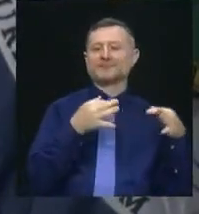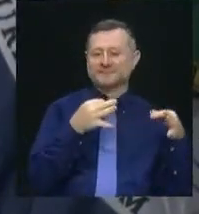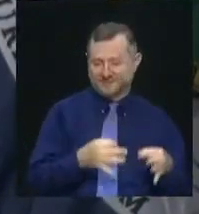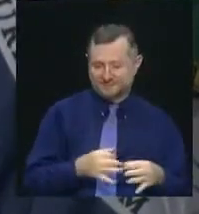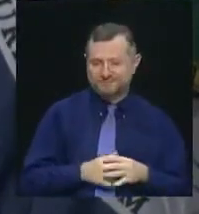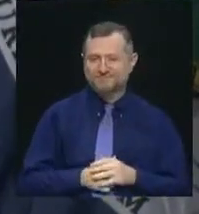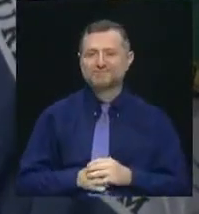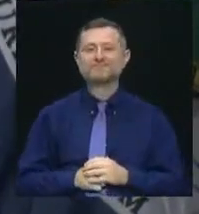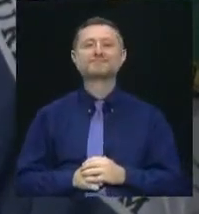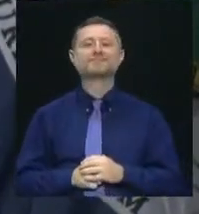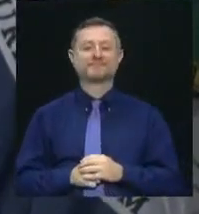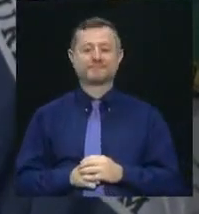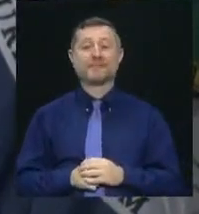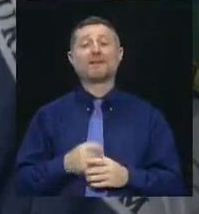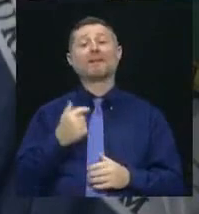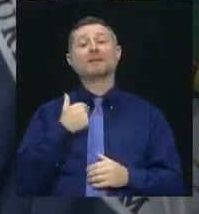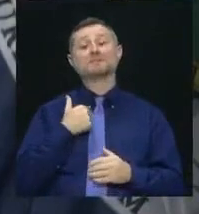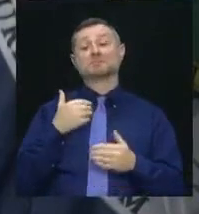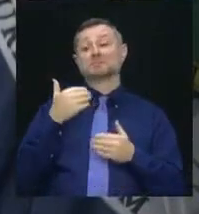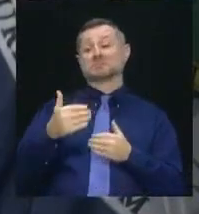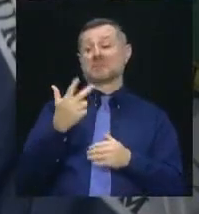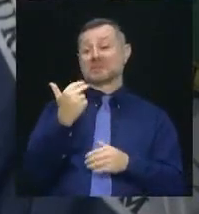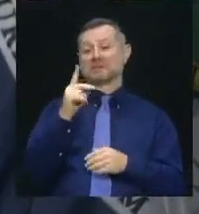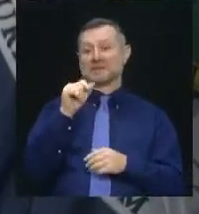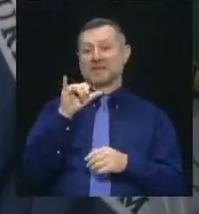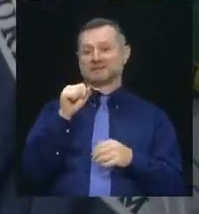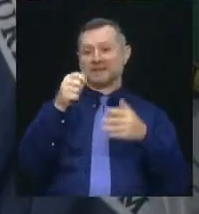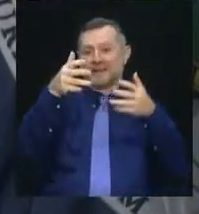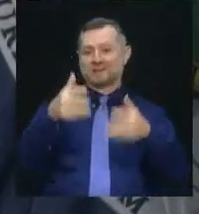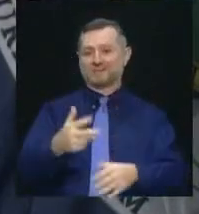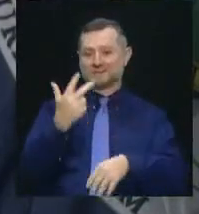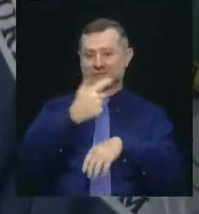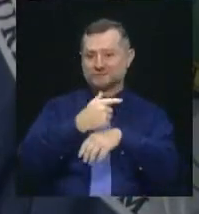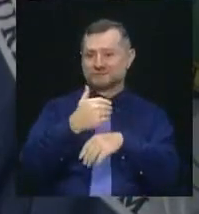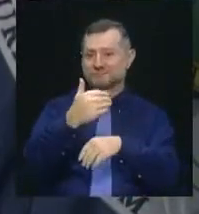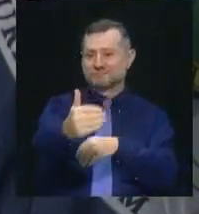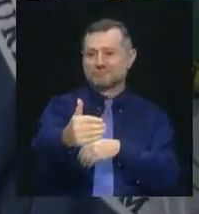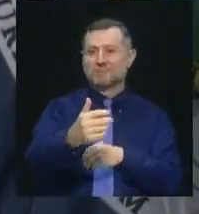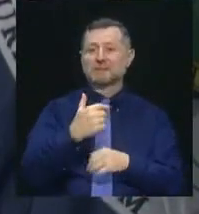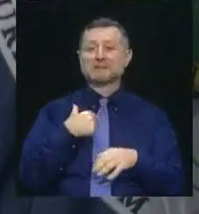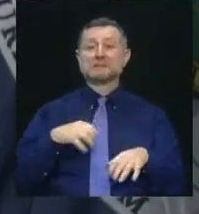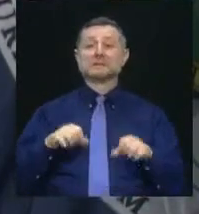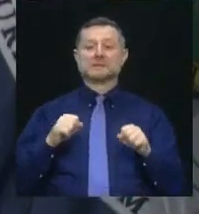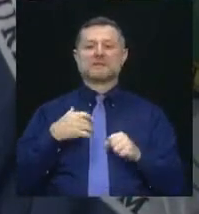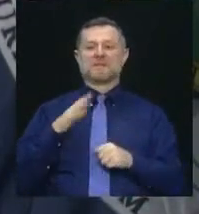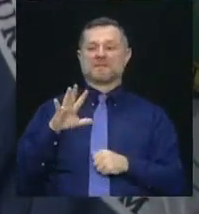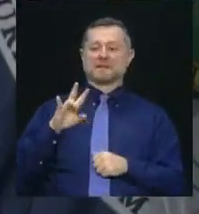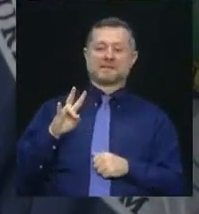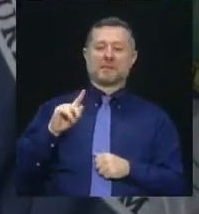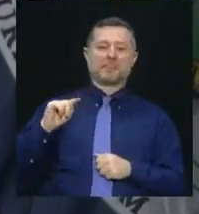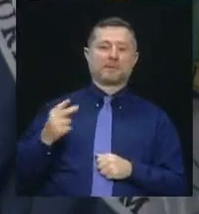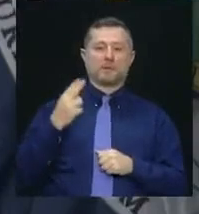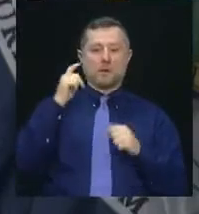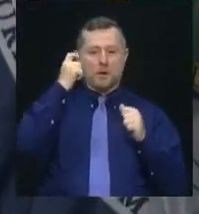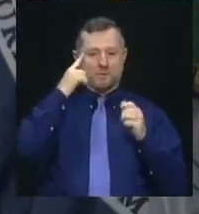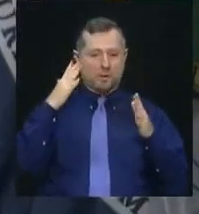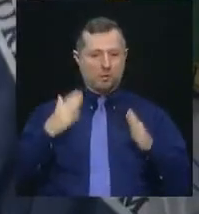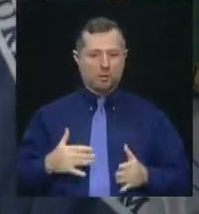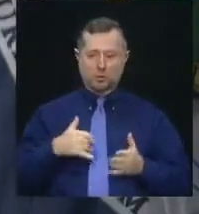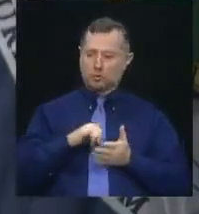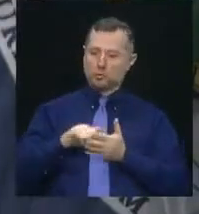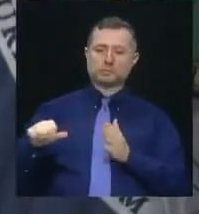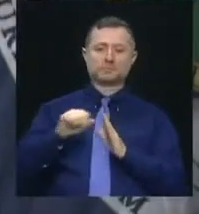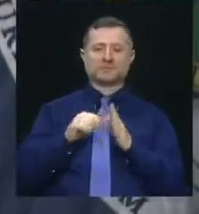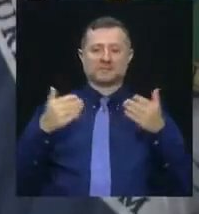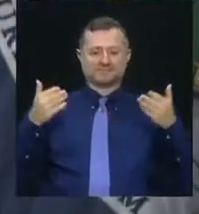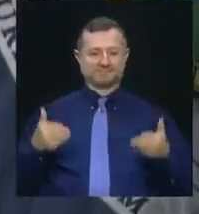days, I will officially become the 57th governor of the state of New York. And shortly thereafter,